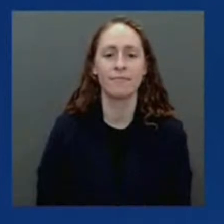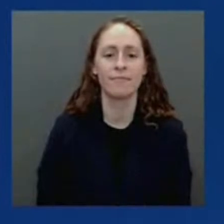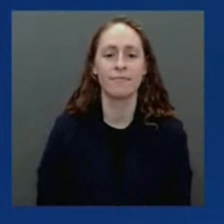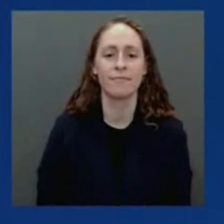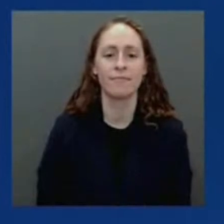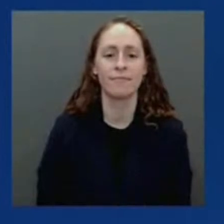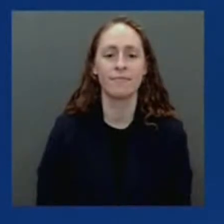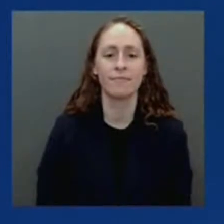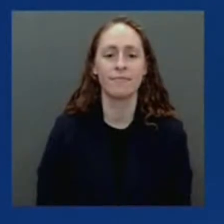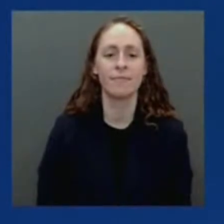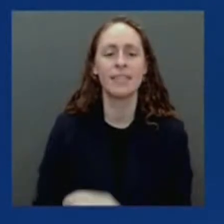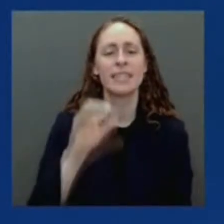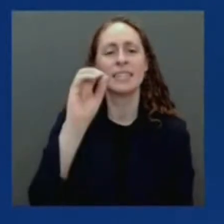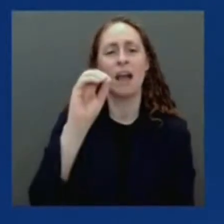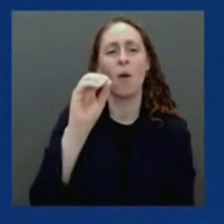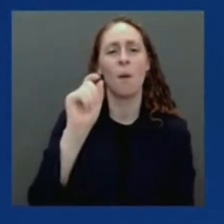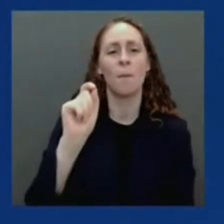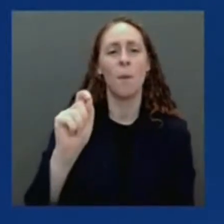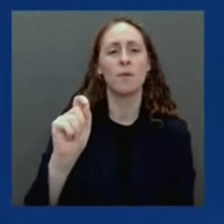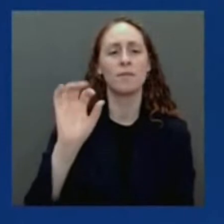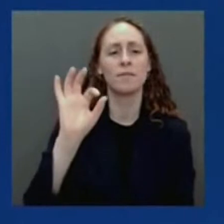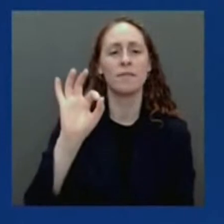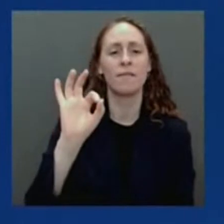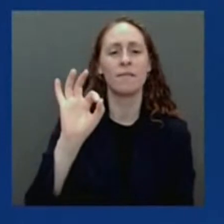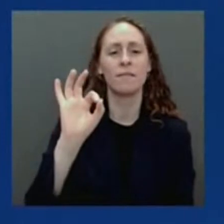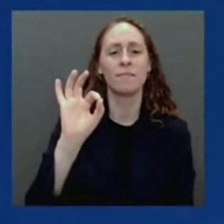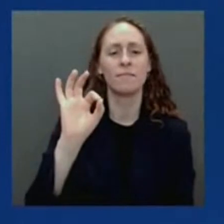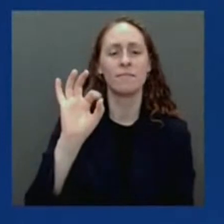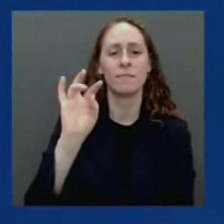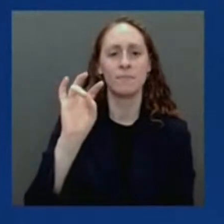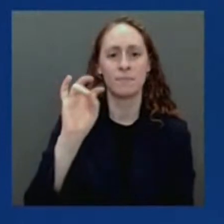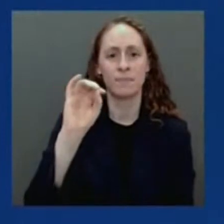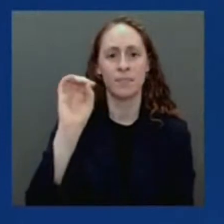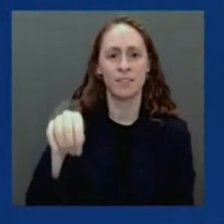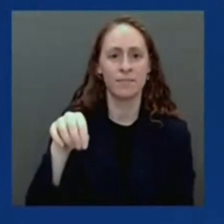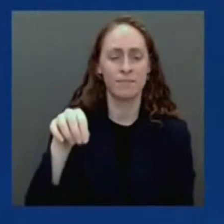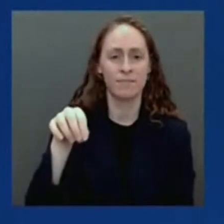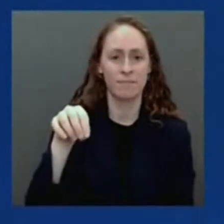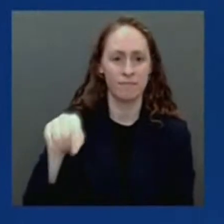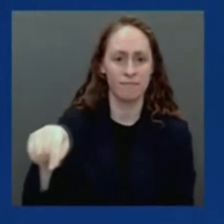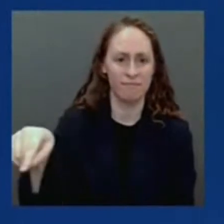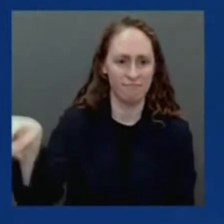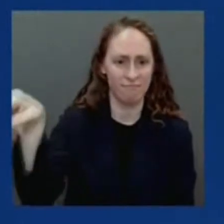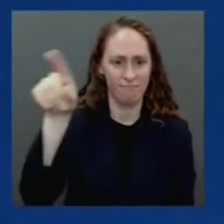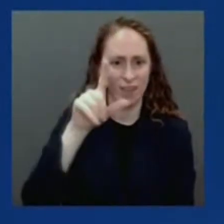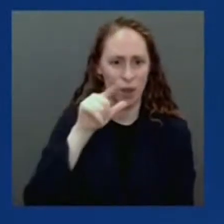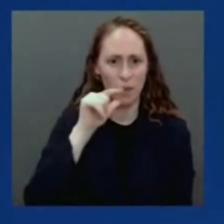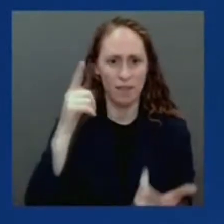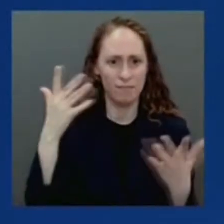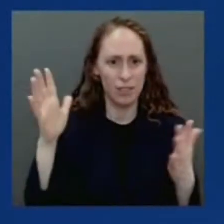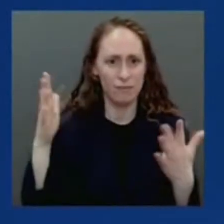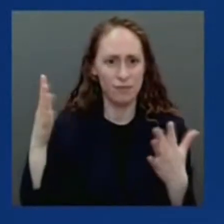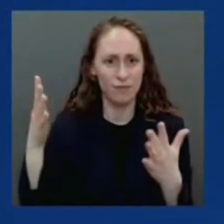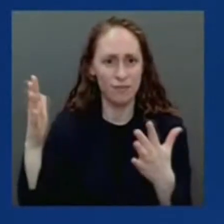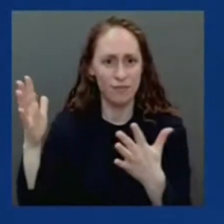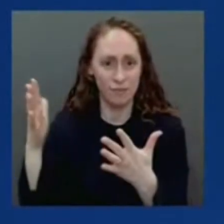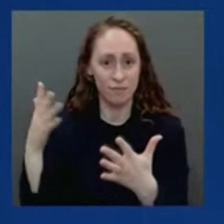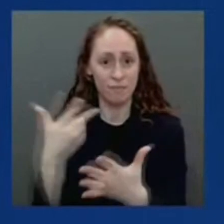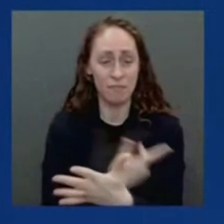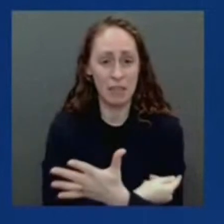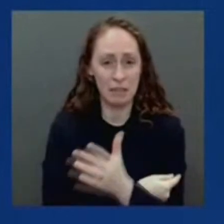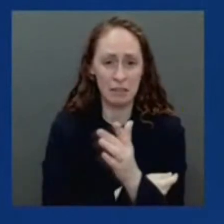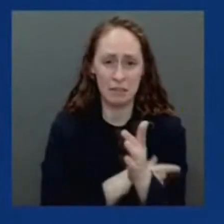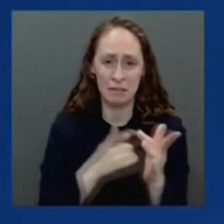who were vaccinated. This means the risk of dying from COVID-19 was 14 times higher for people who